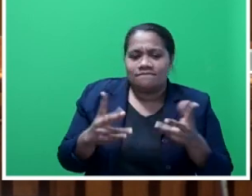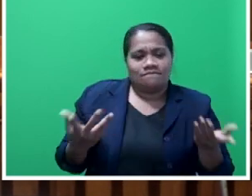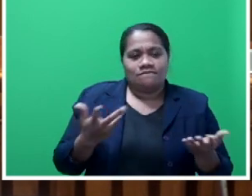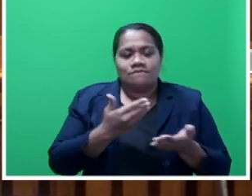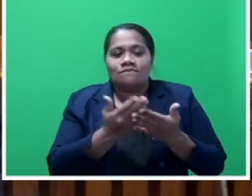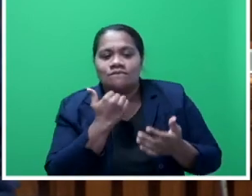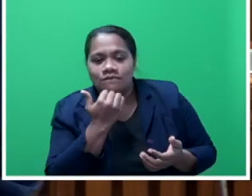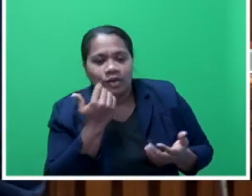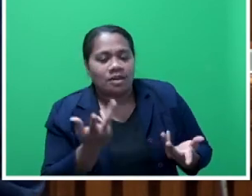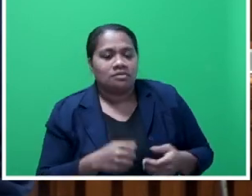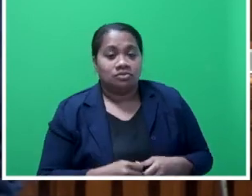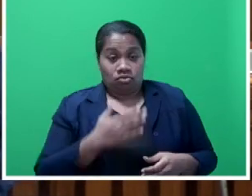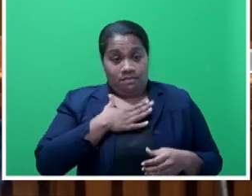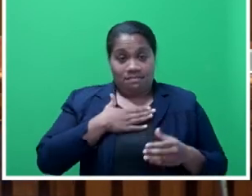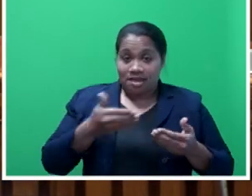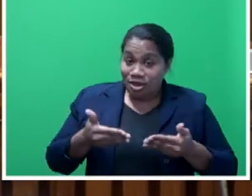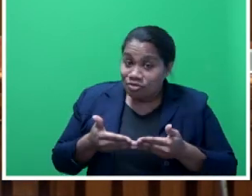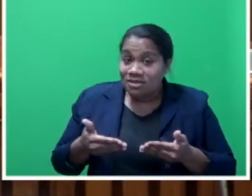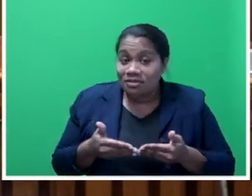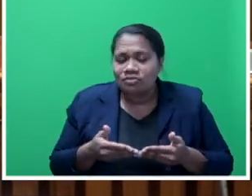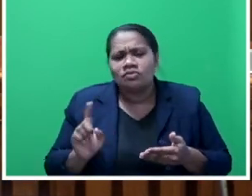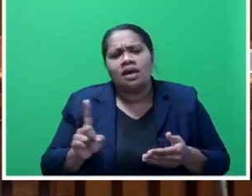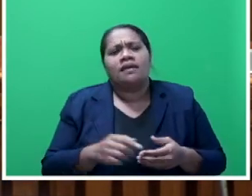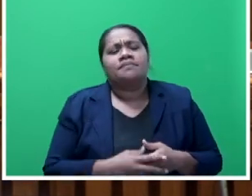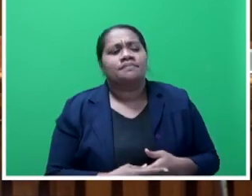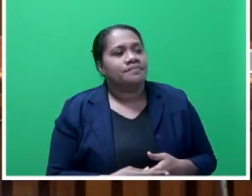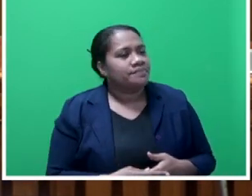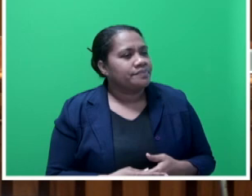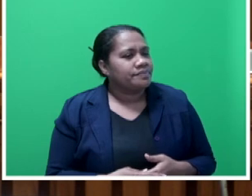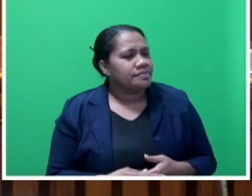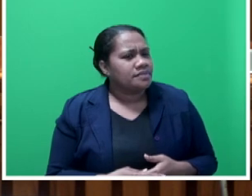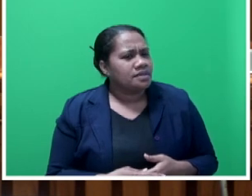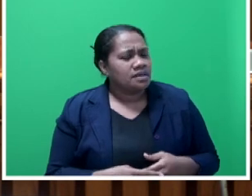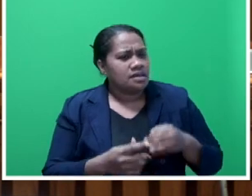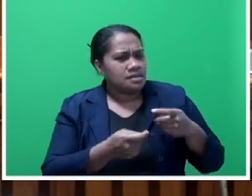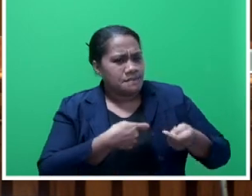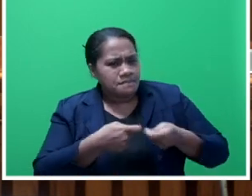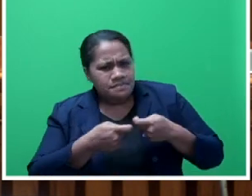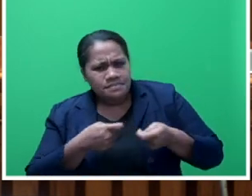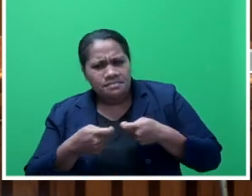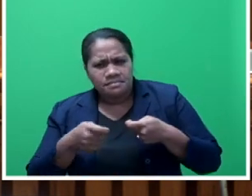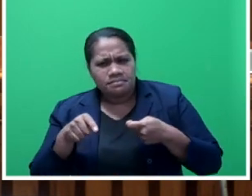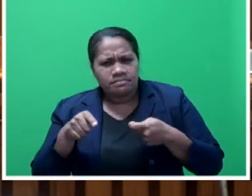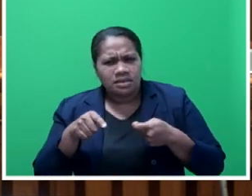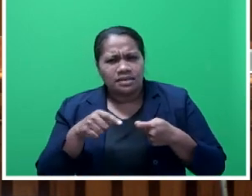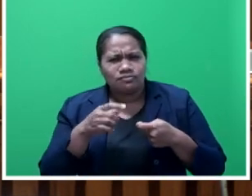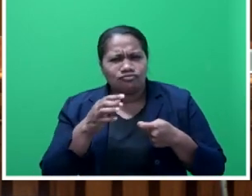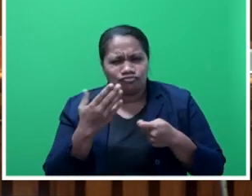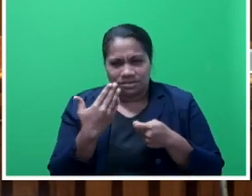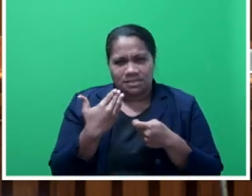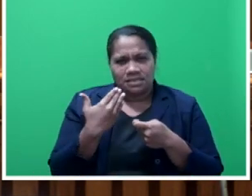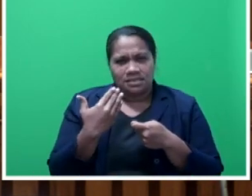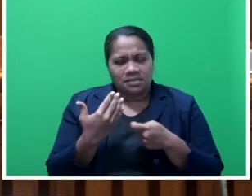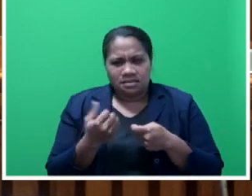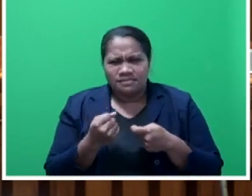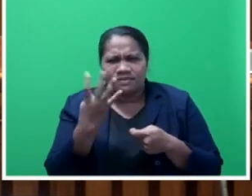introduction of the motion that generally the market rate recently has been slightly above 4% at which they borrow, and they lend